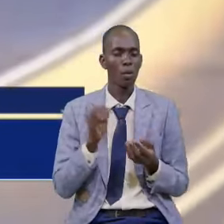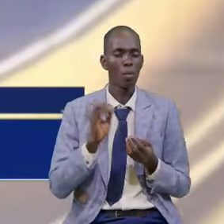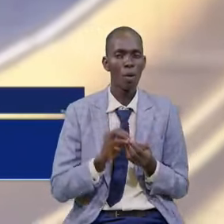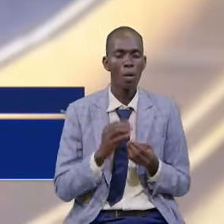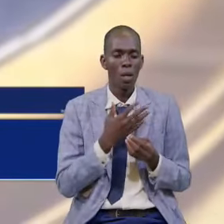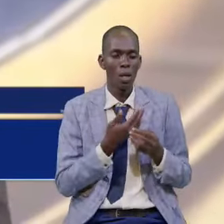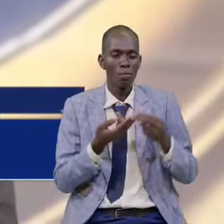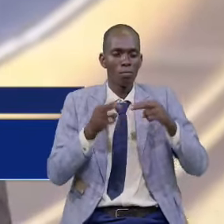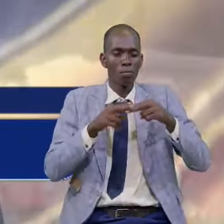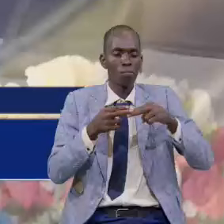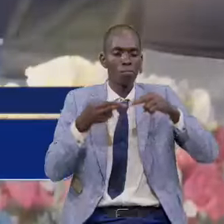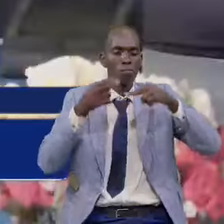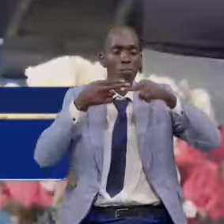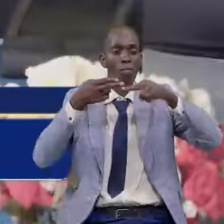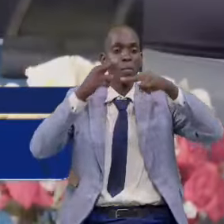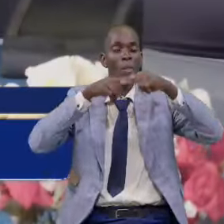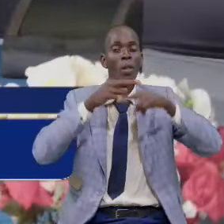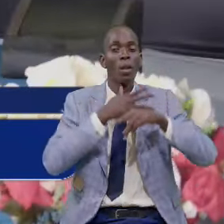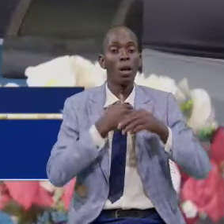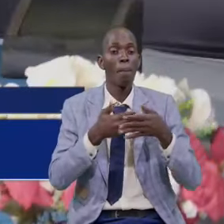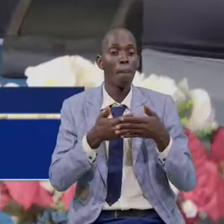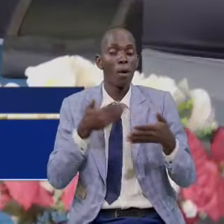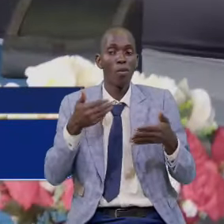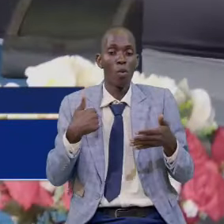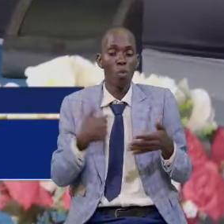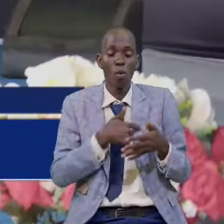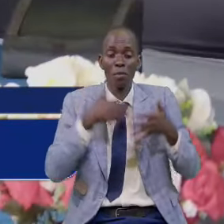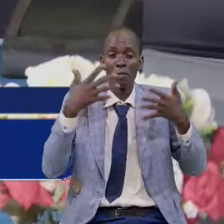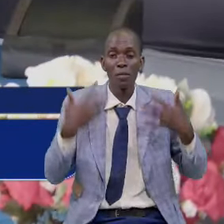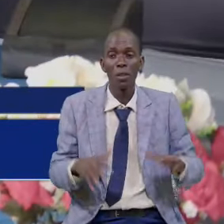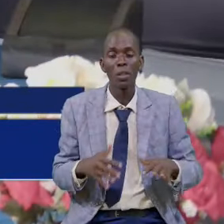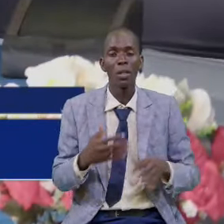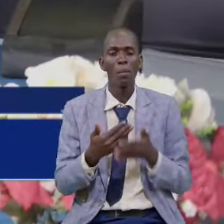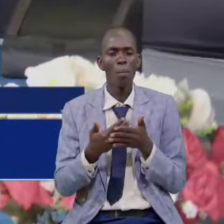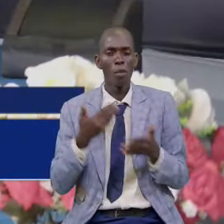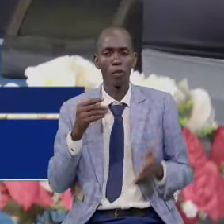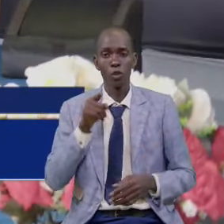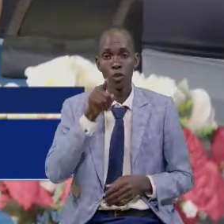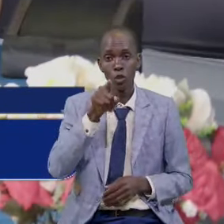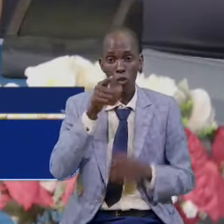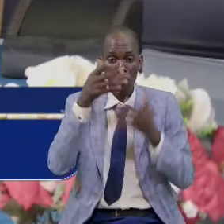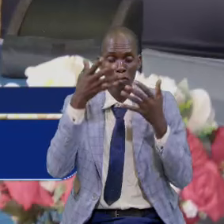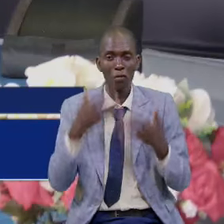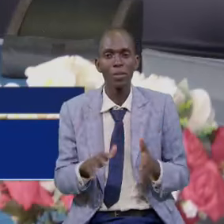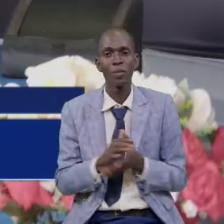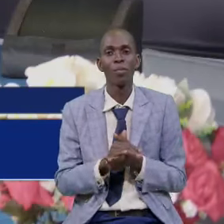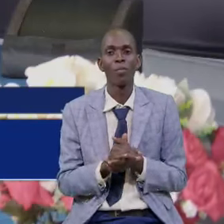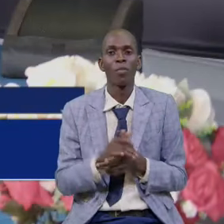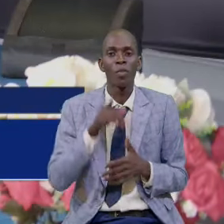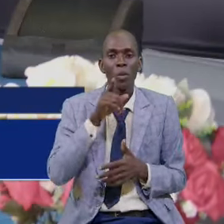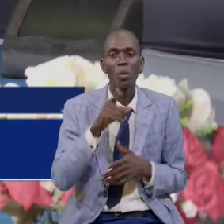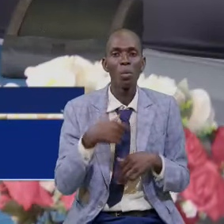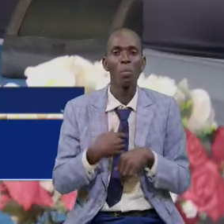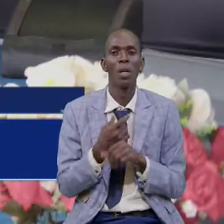and before we finish, and before you finish, you've made changes